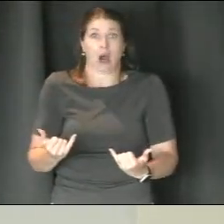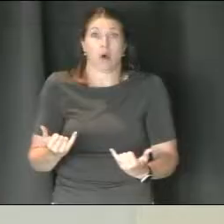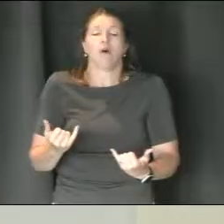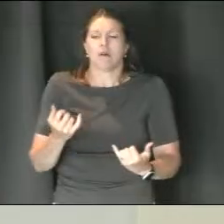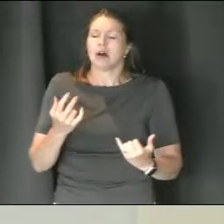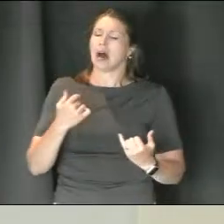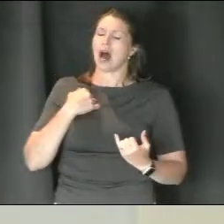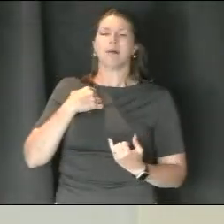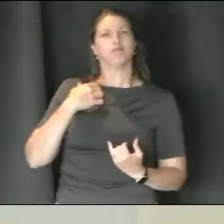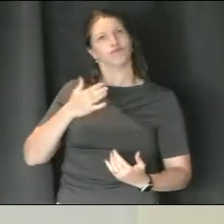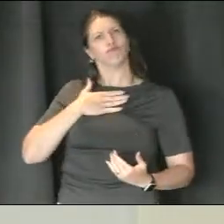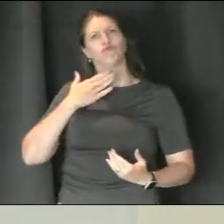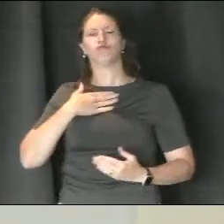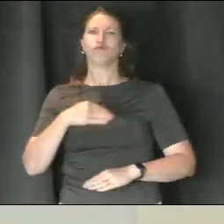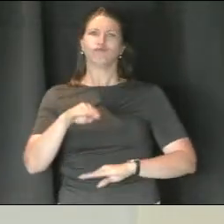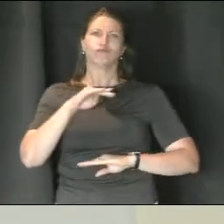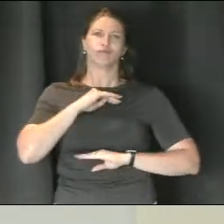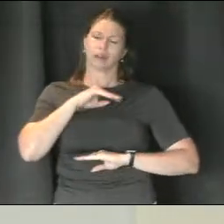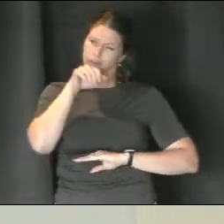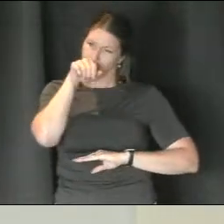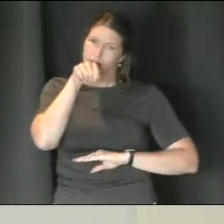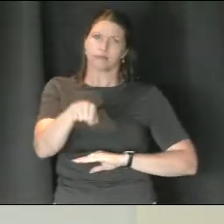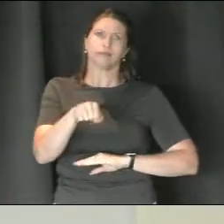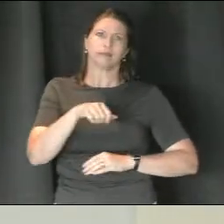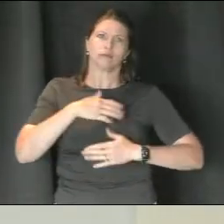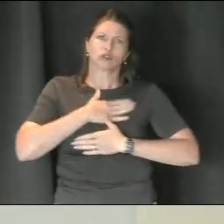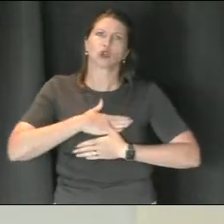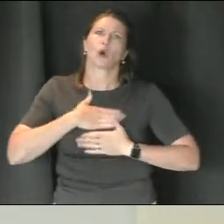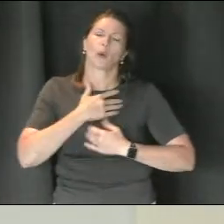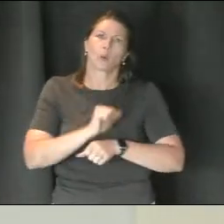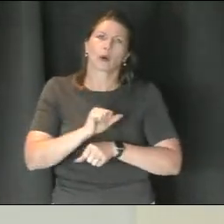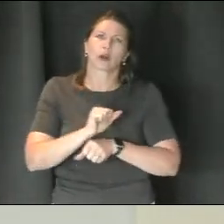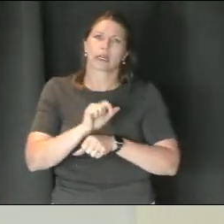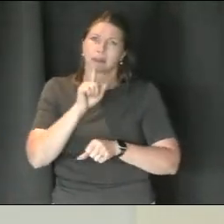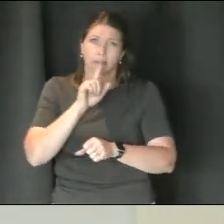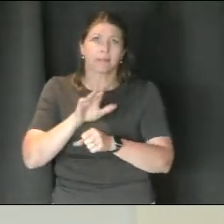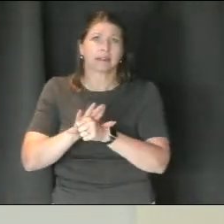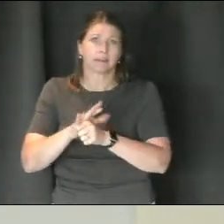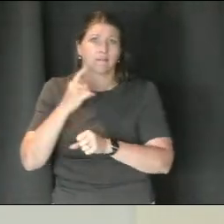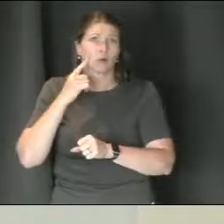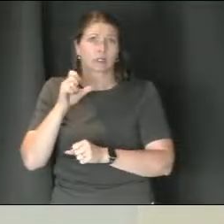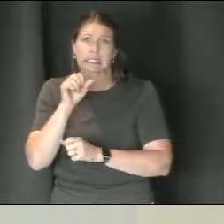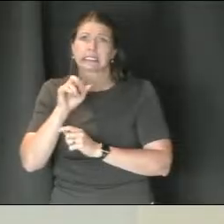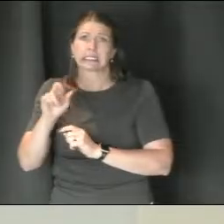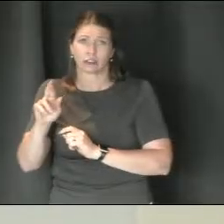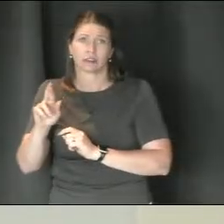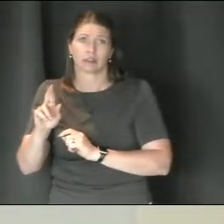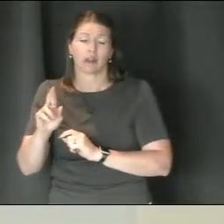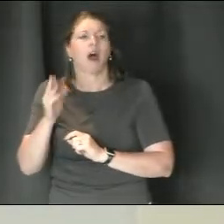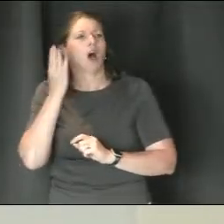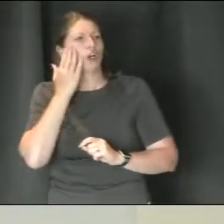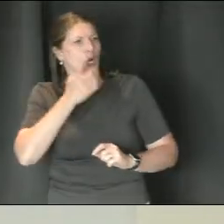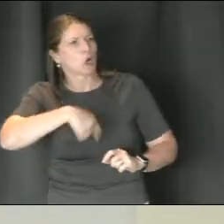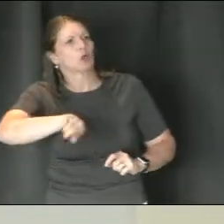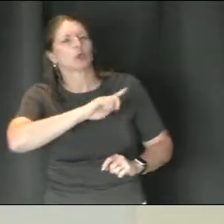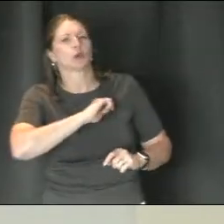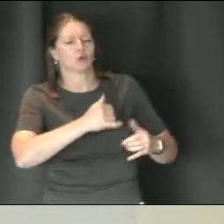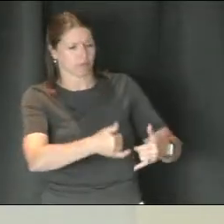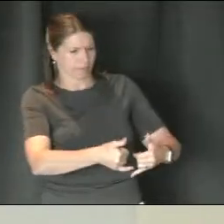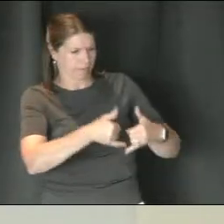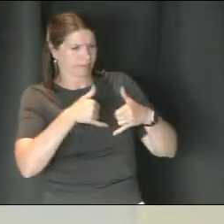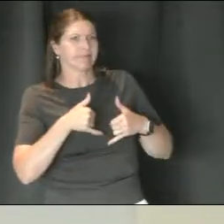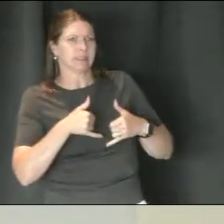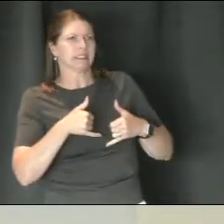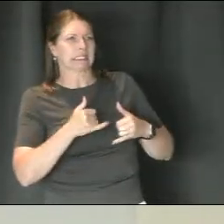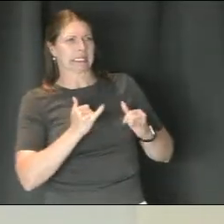and dedication. It's second nature to me, I am sure, as it is for the other recipients today. My